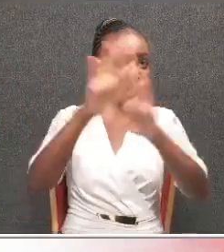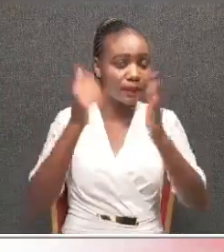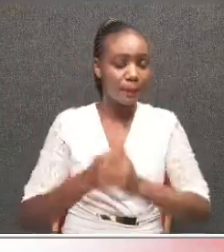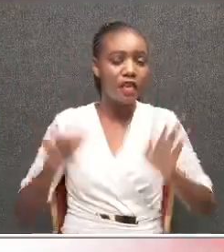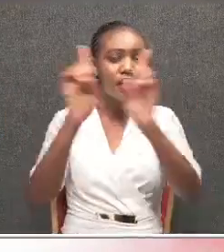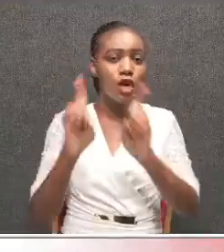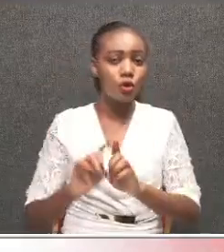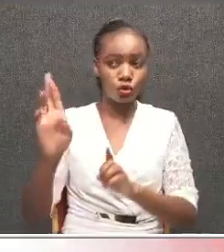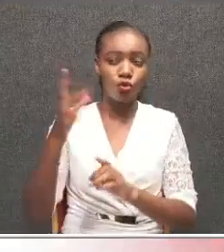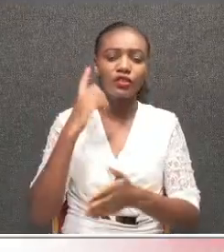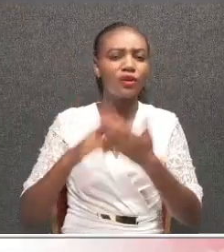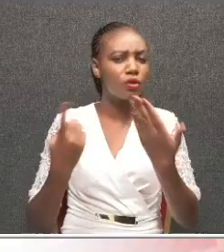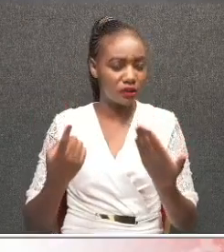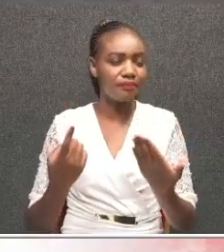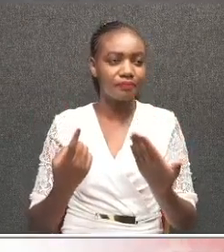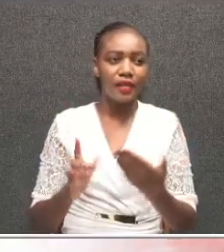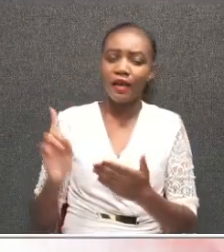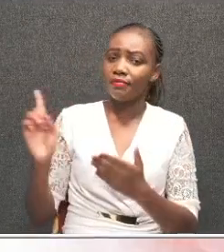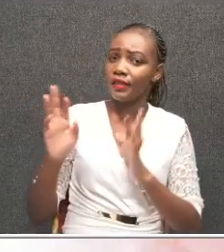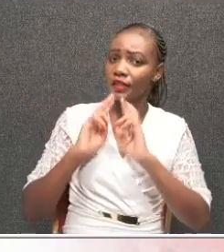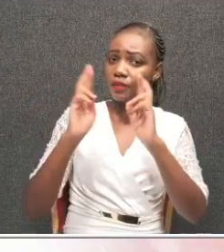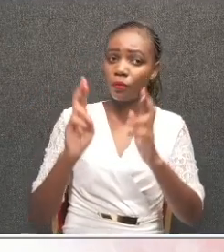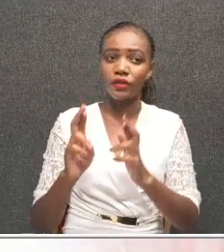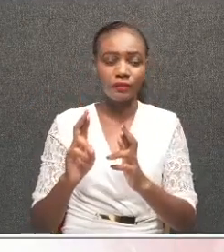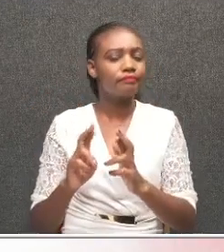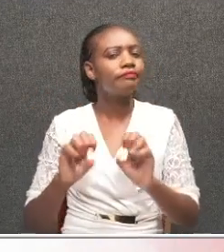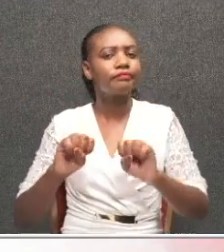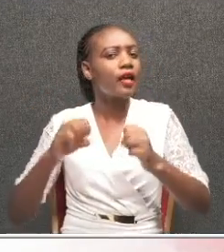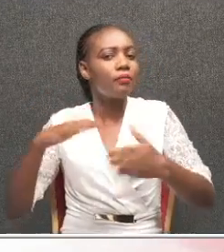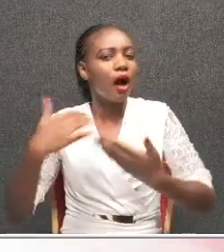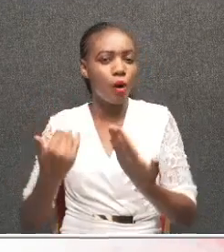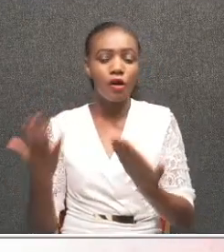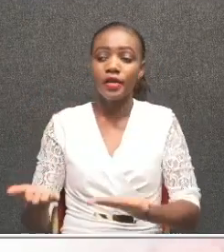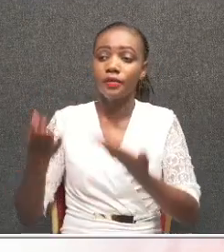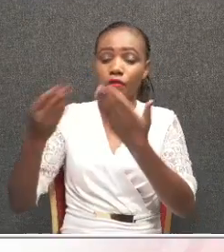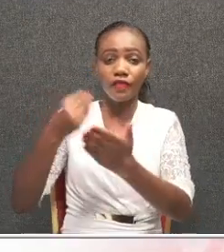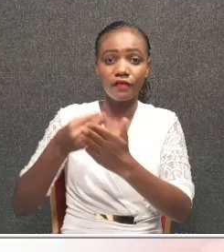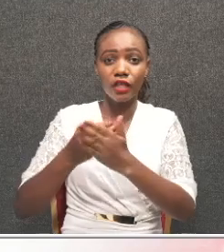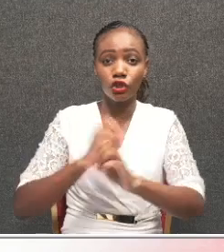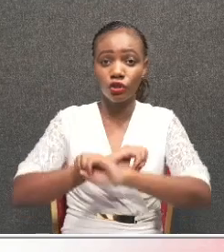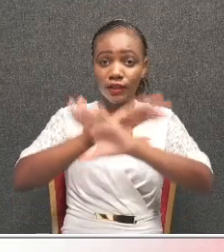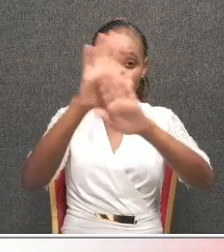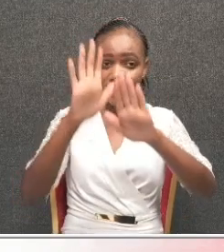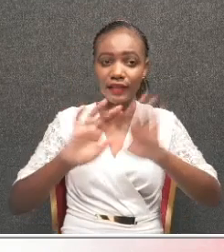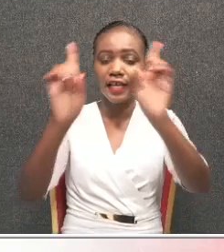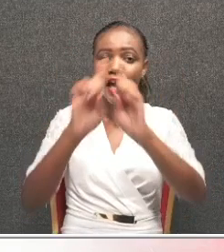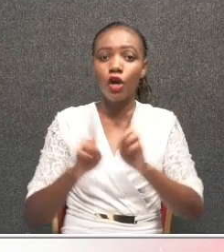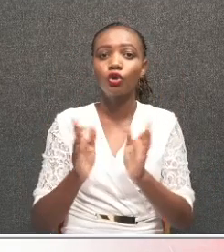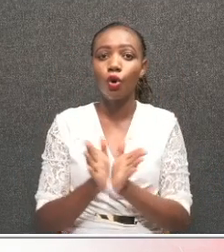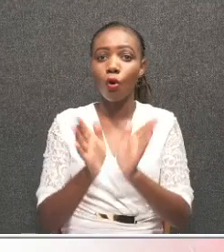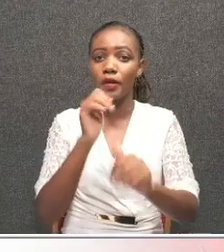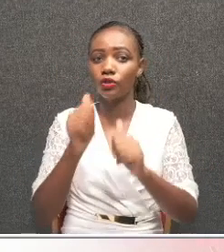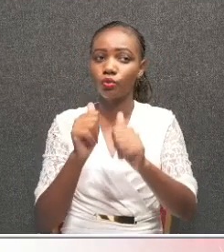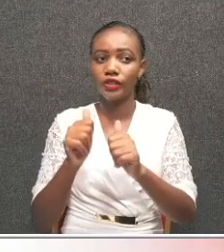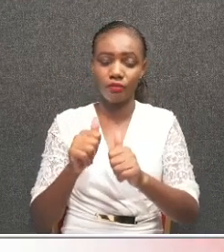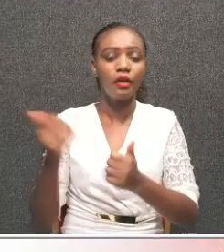Kenyatta says, and I quote, "These reports will go a long way in enhancing the financial transparency and openness that we require